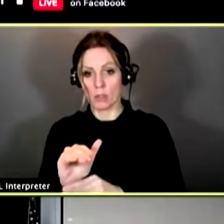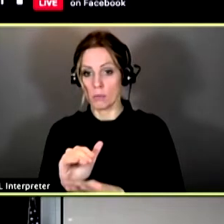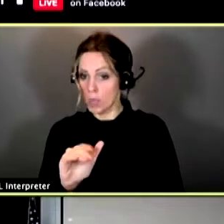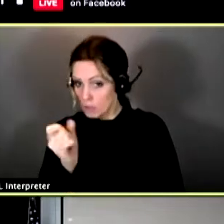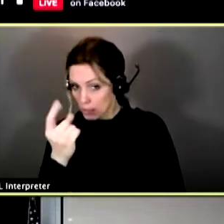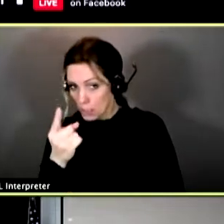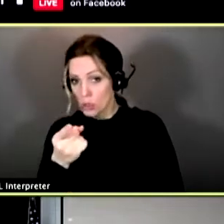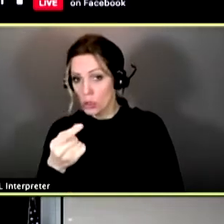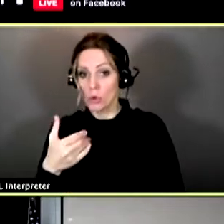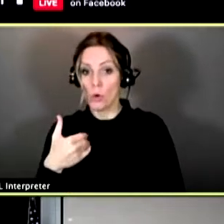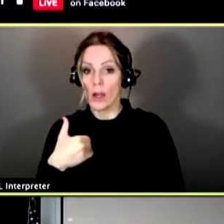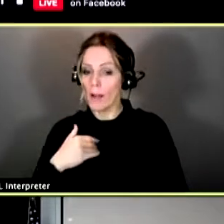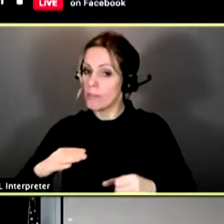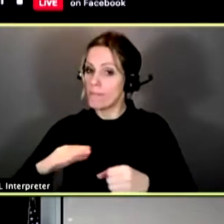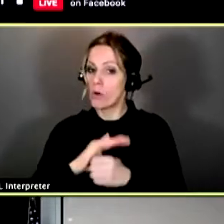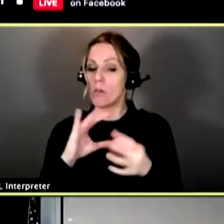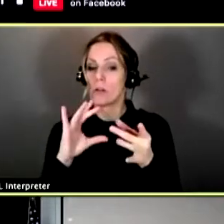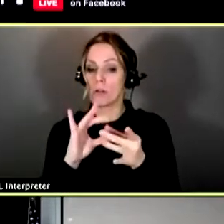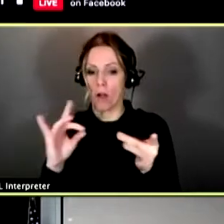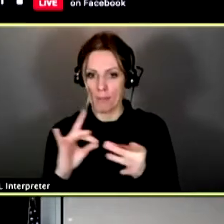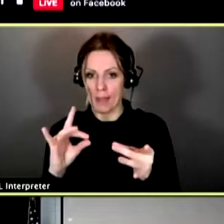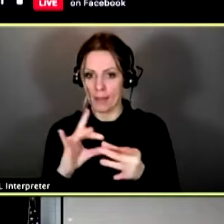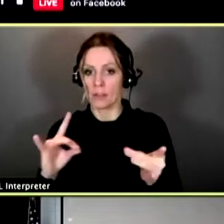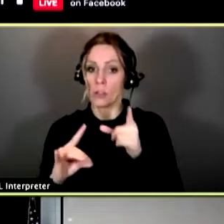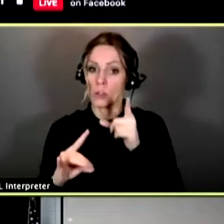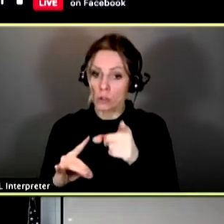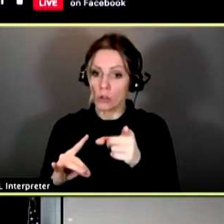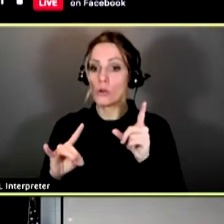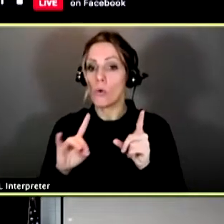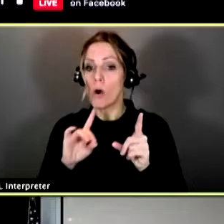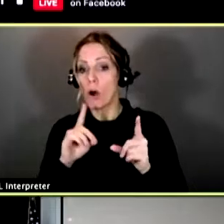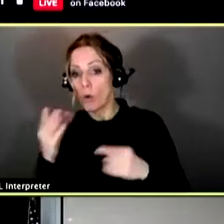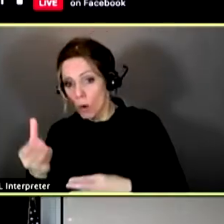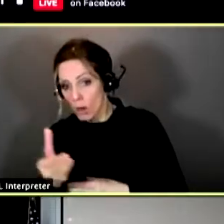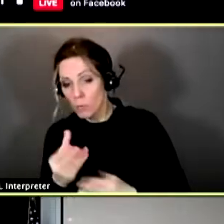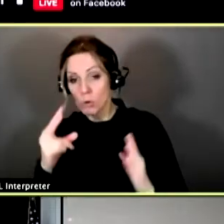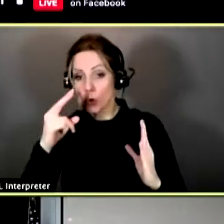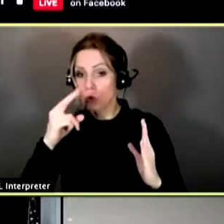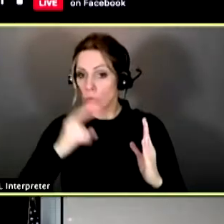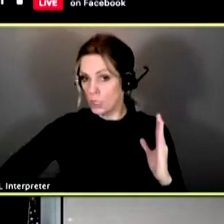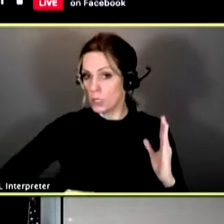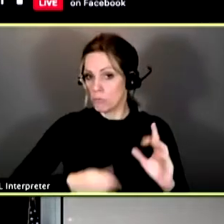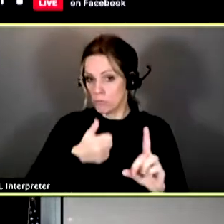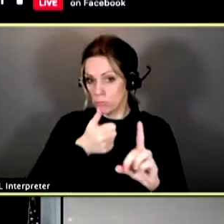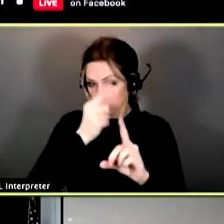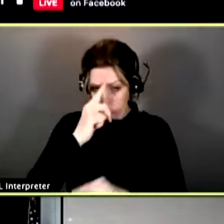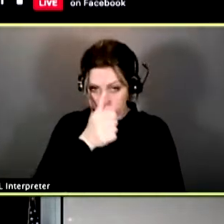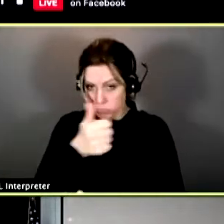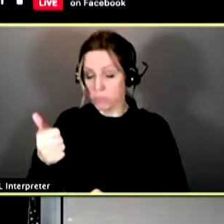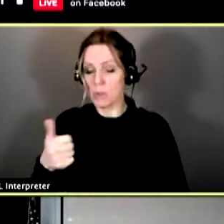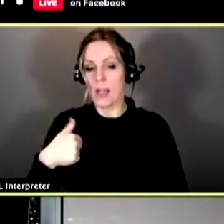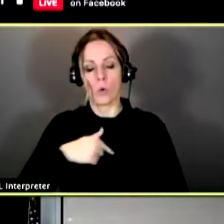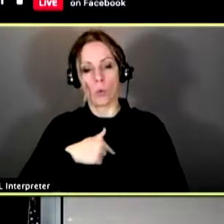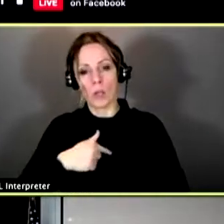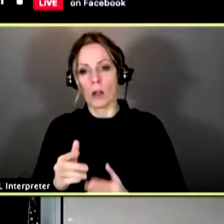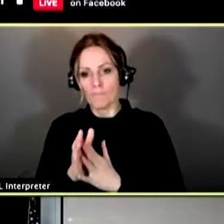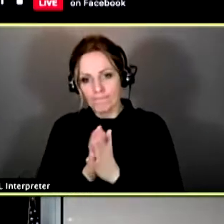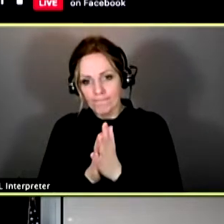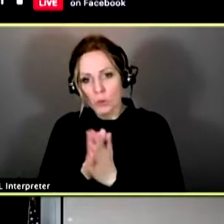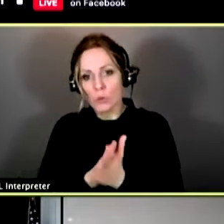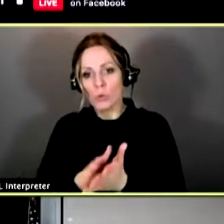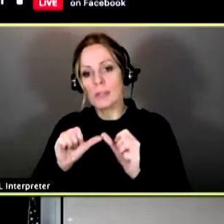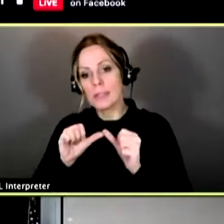our full comments that you can look through at your leisure, and we look forward to continuing to